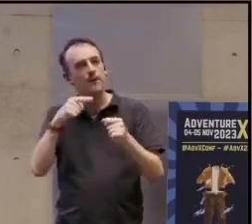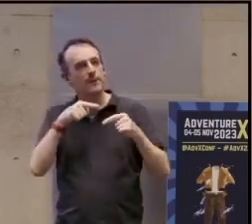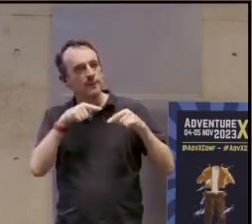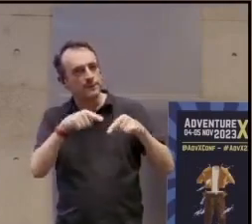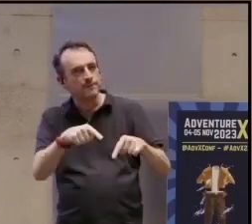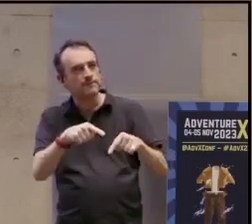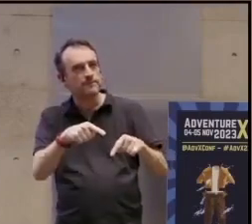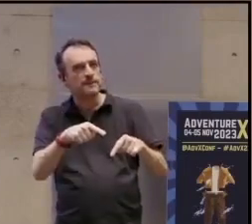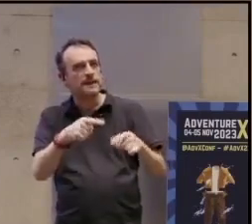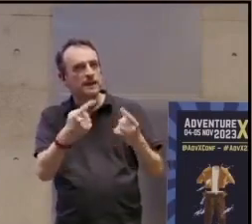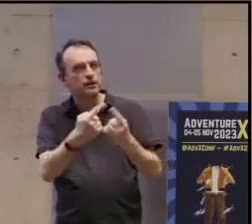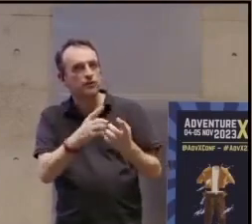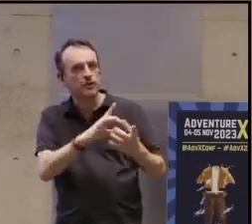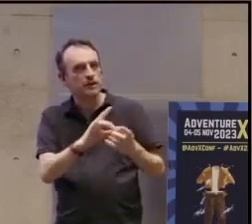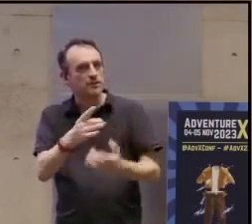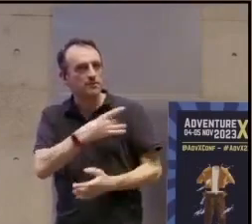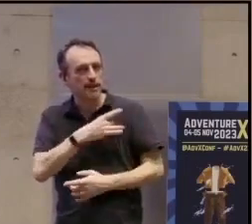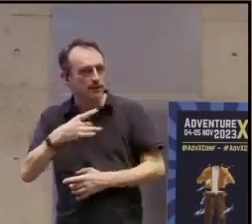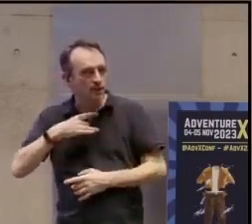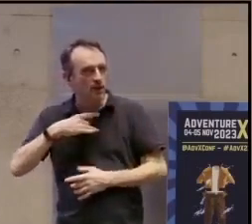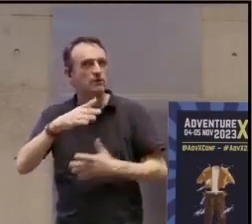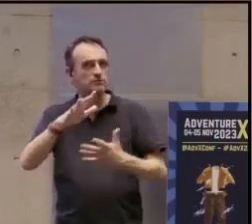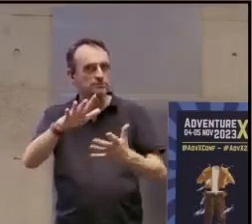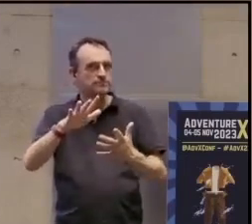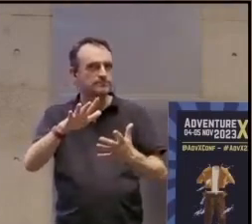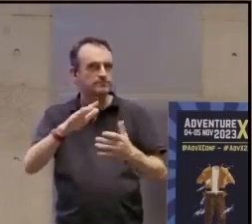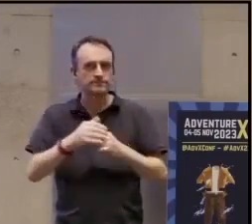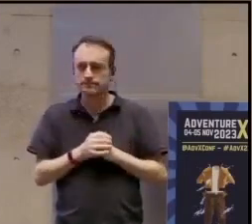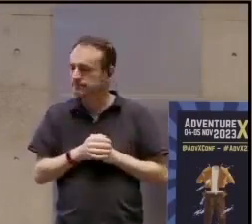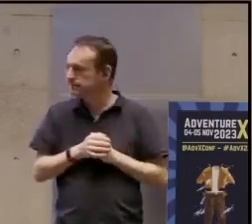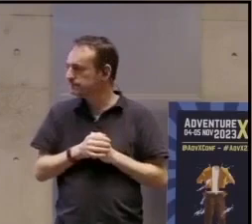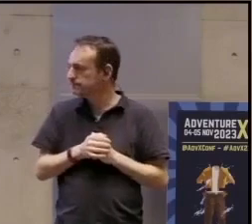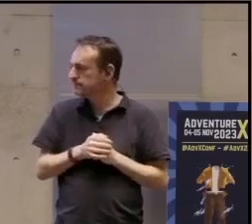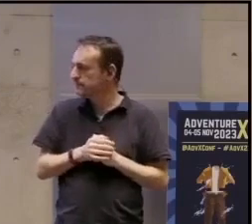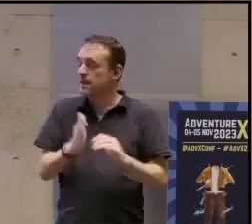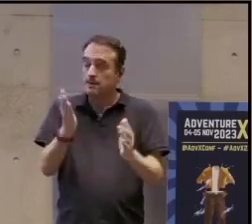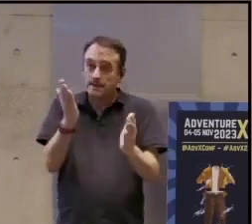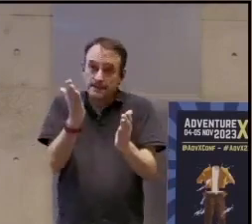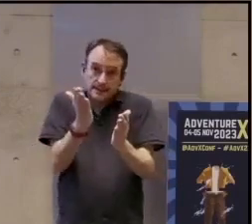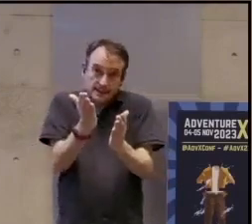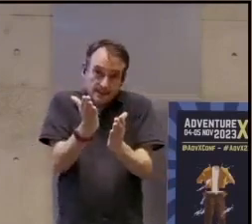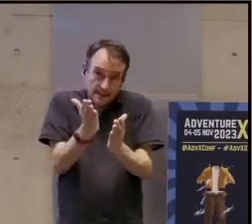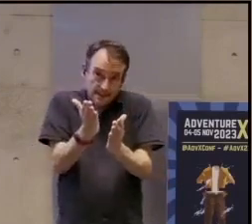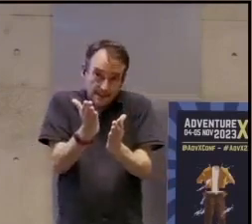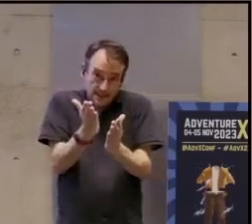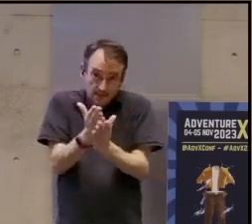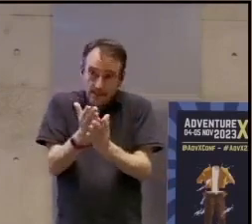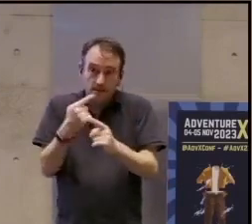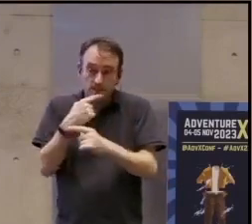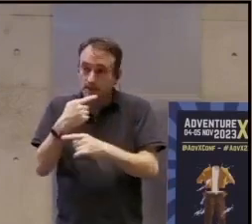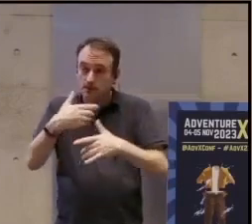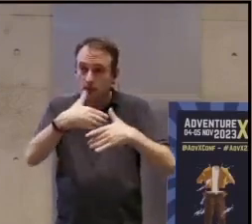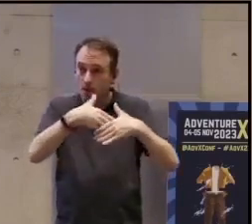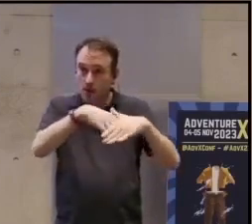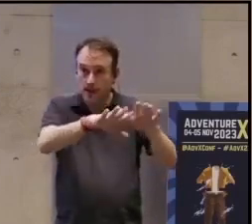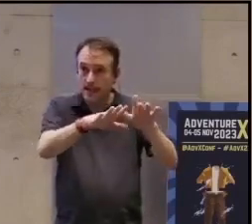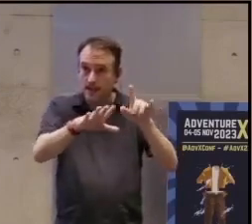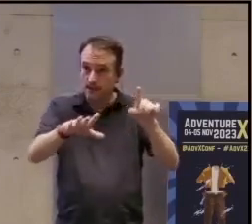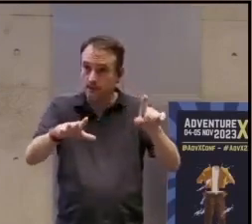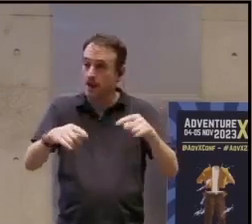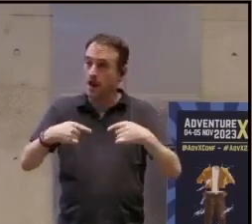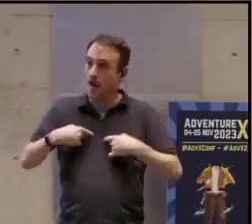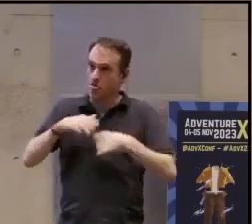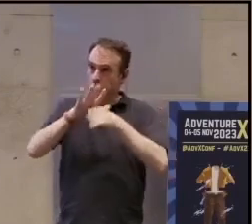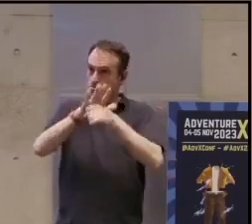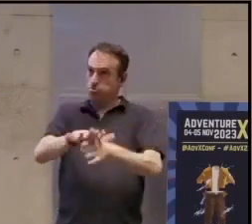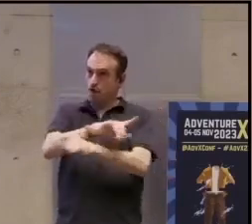to medicine itself. But definitely don't take away from this that I'm not encouraging anyone to